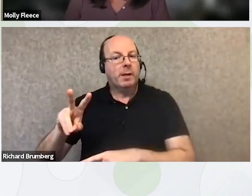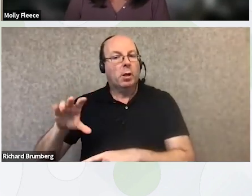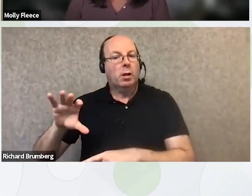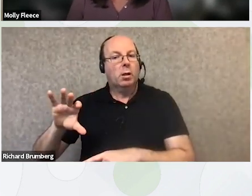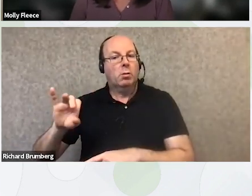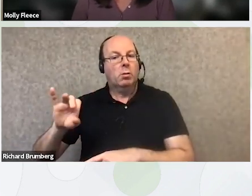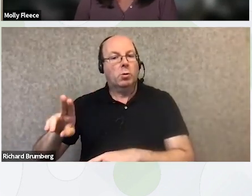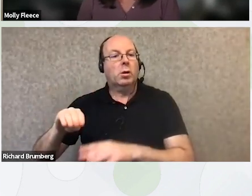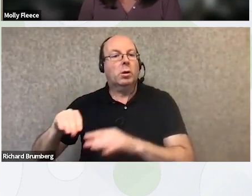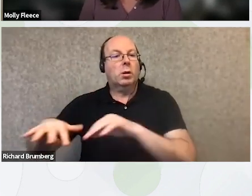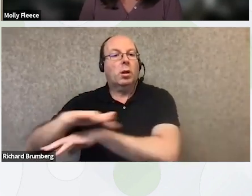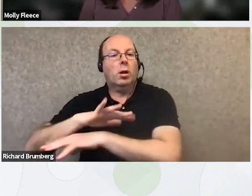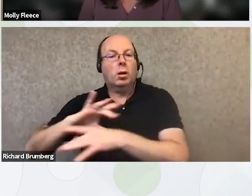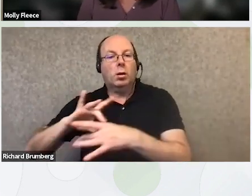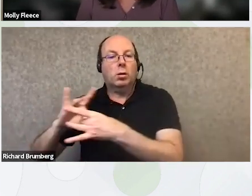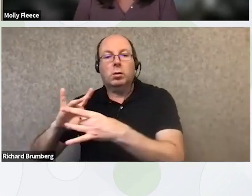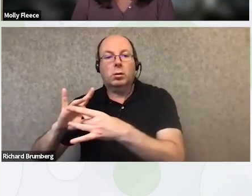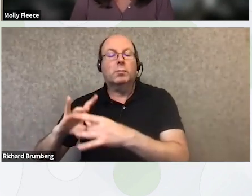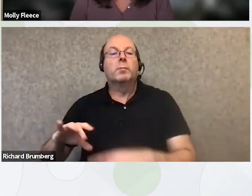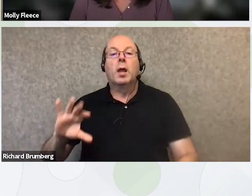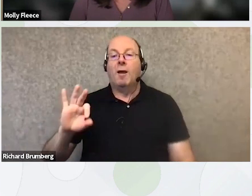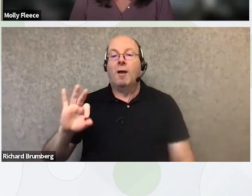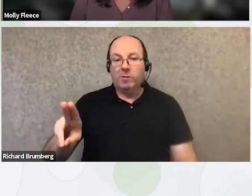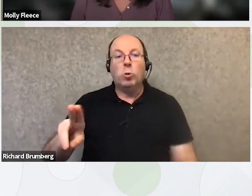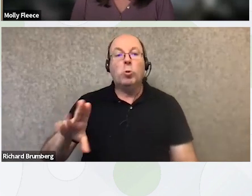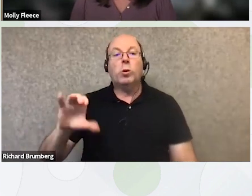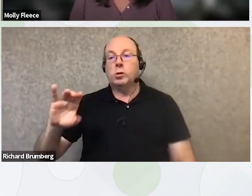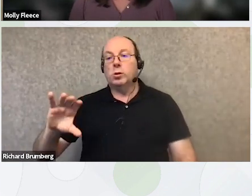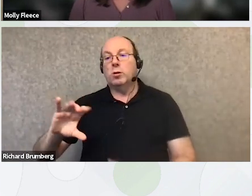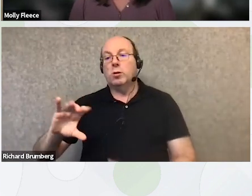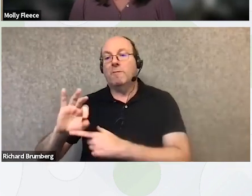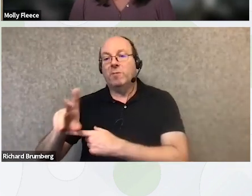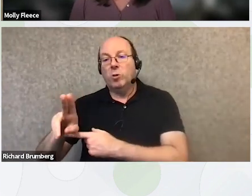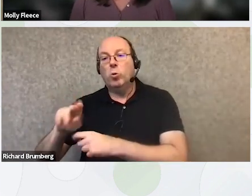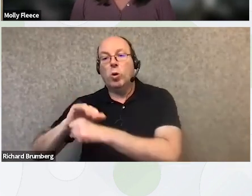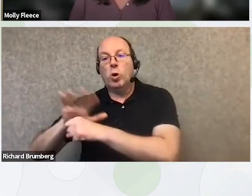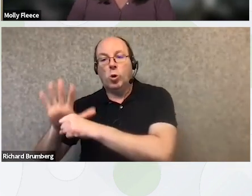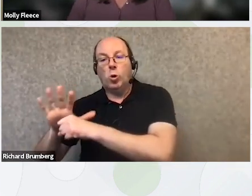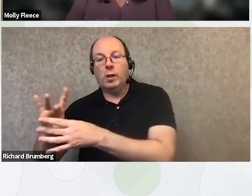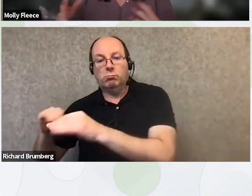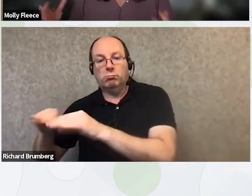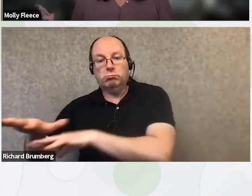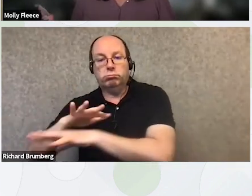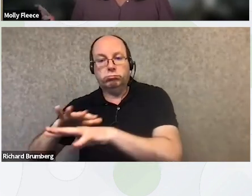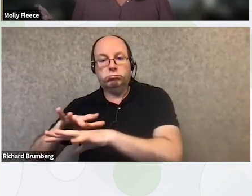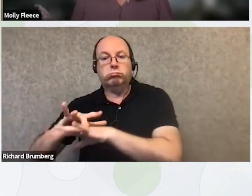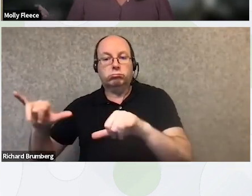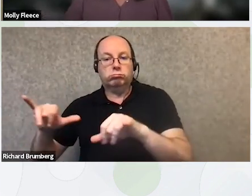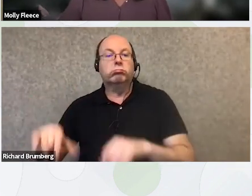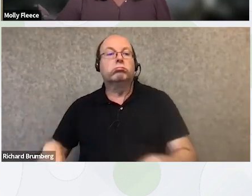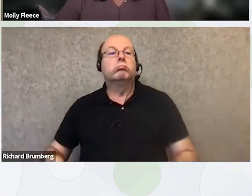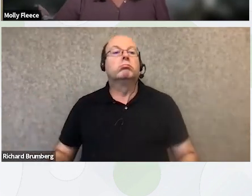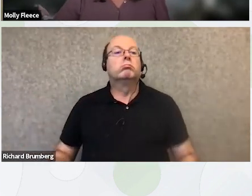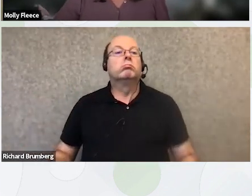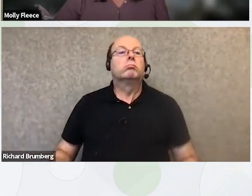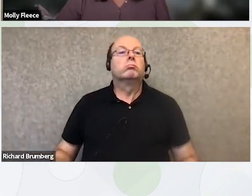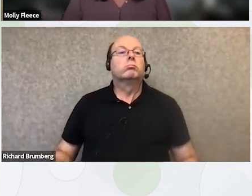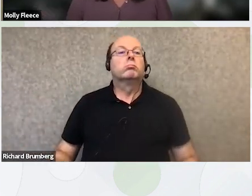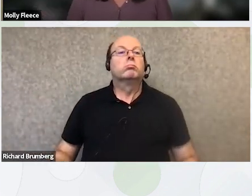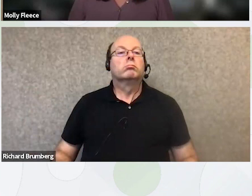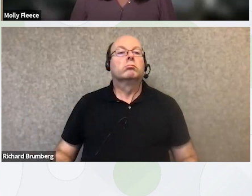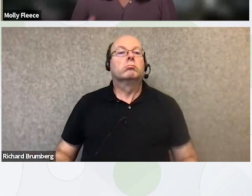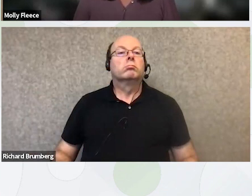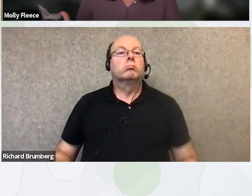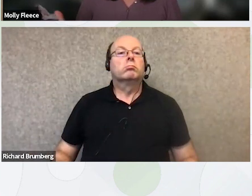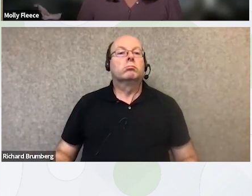on influenza outbreak management in long-term care and post-acute care facilities. And so in any of these facilities, whenever there